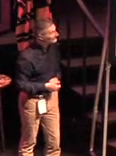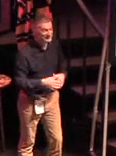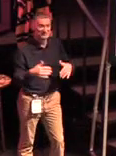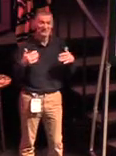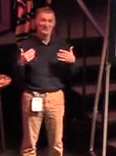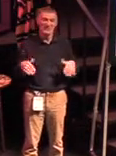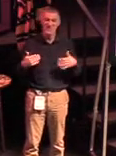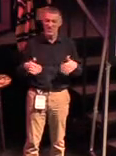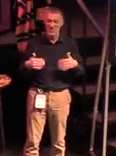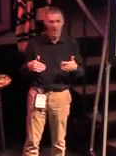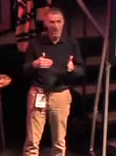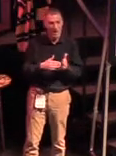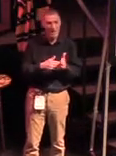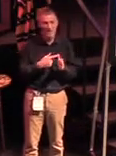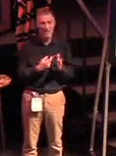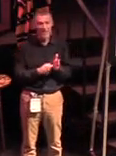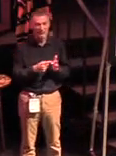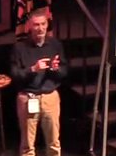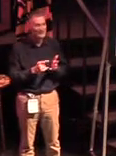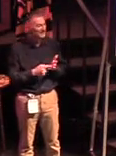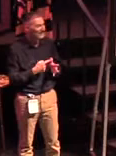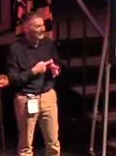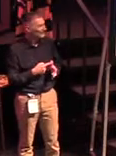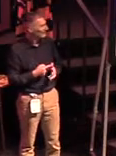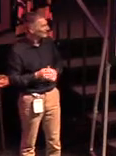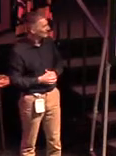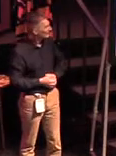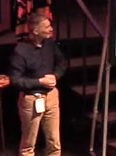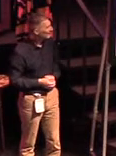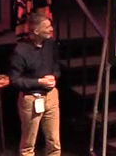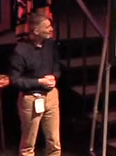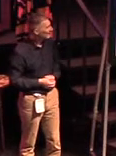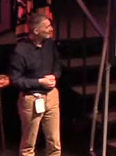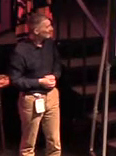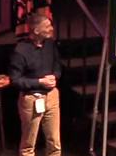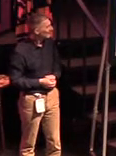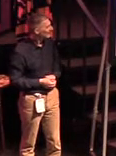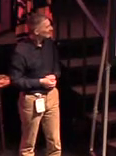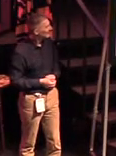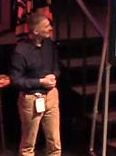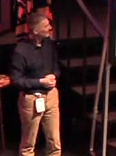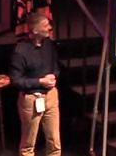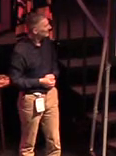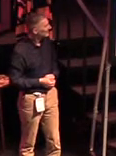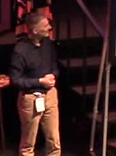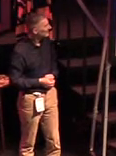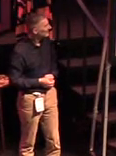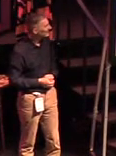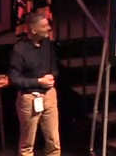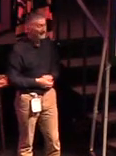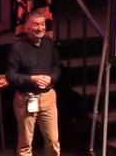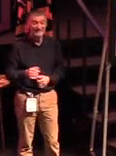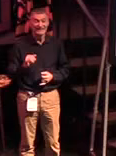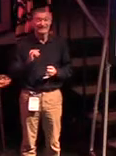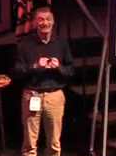to say this quote better. When she sent it, I was like, yes. But But it is absolutely true. So Sour Lemons